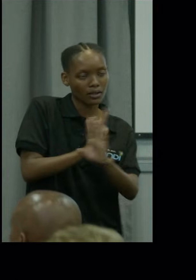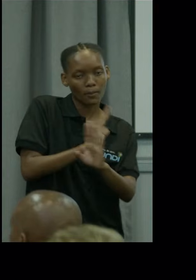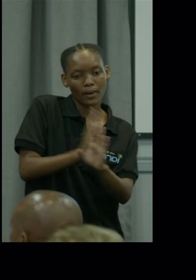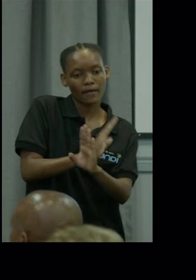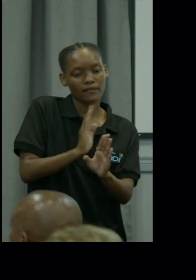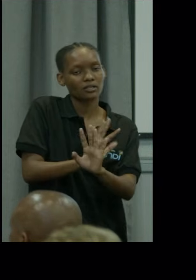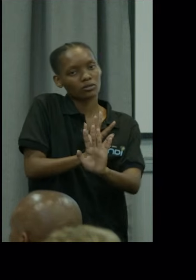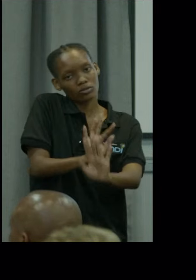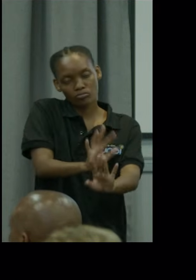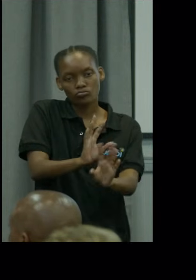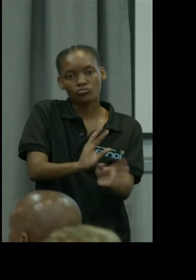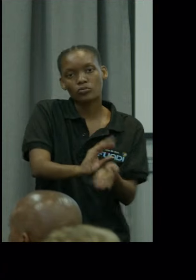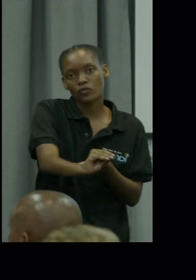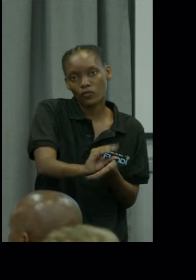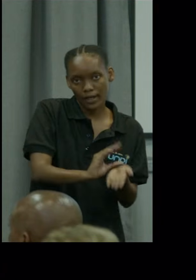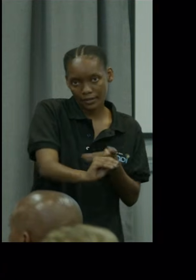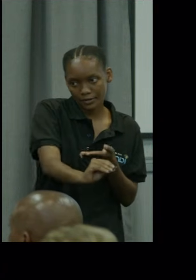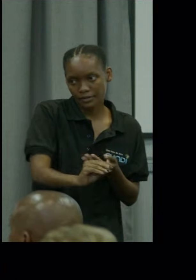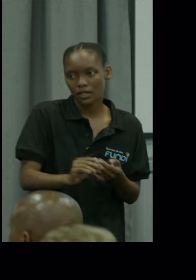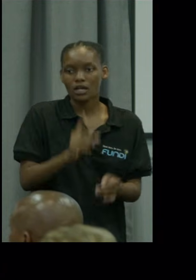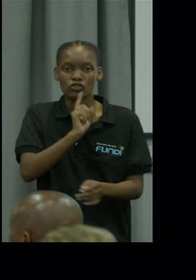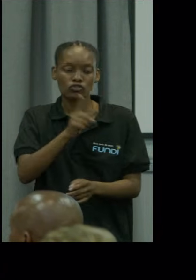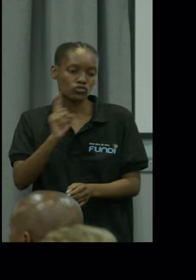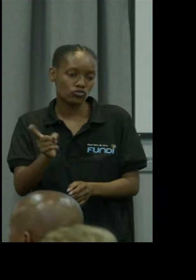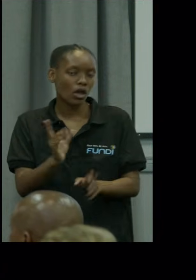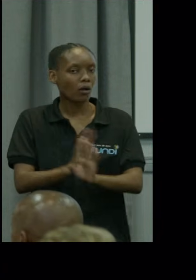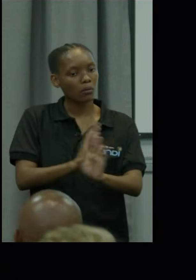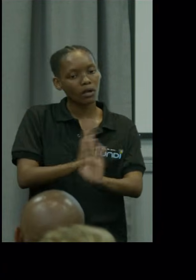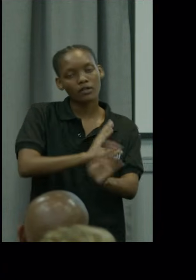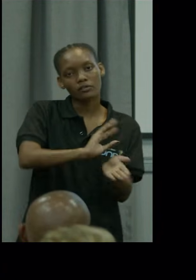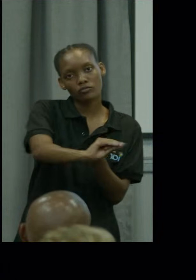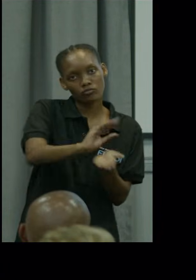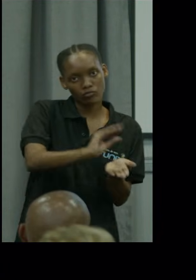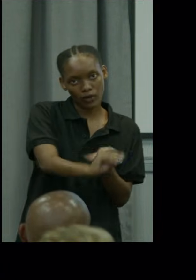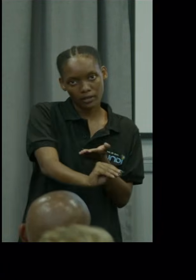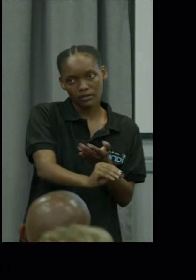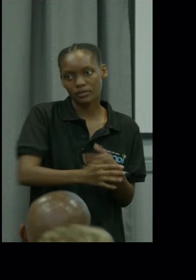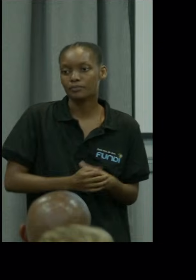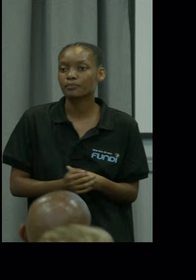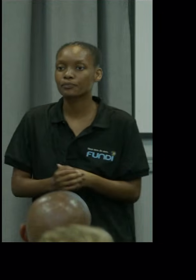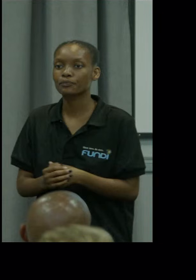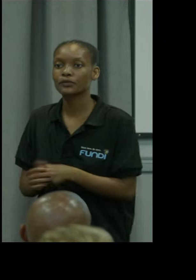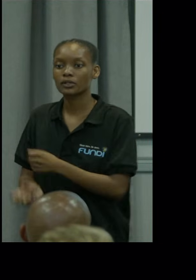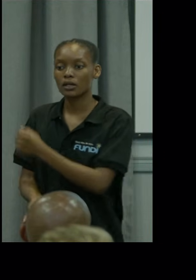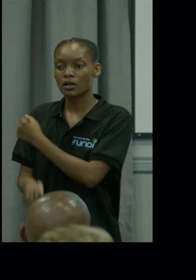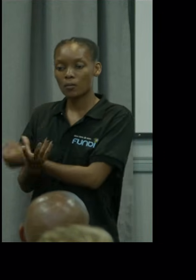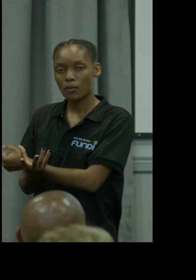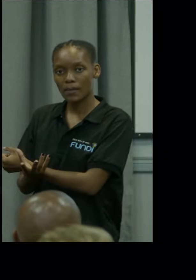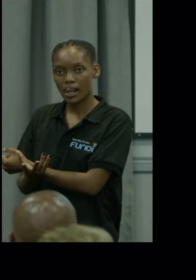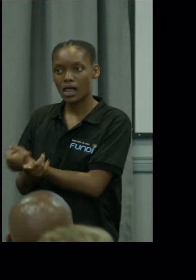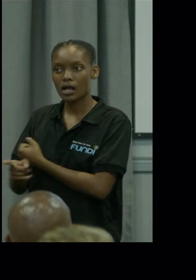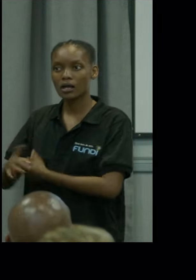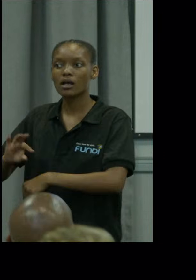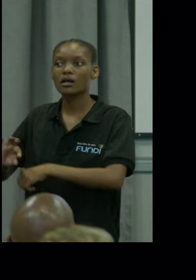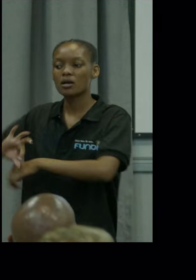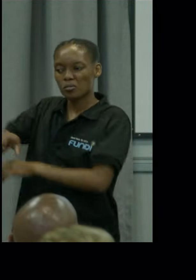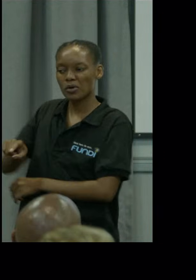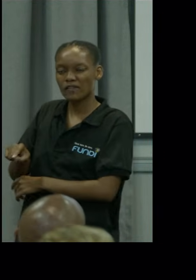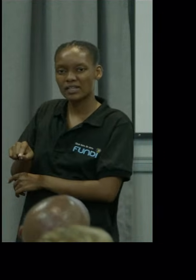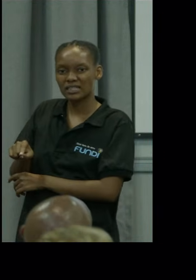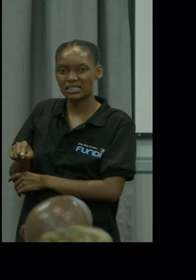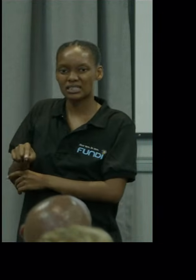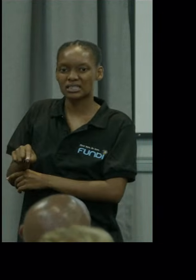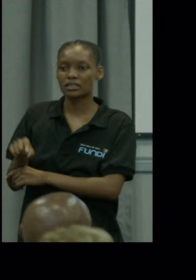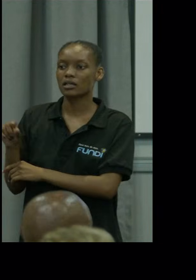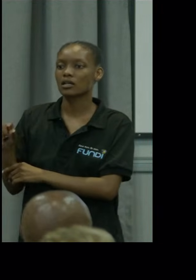privately funded teachers. Okay, so yeah, Mpumalanga is the province where quintile 5